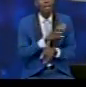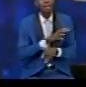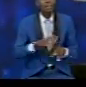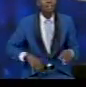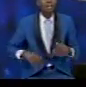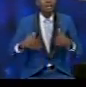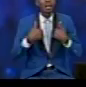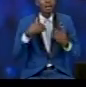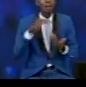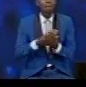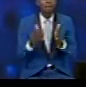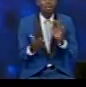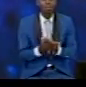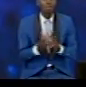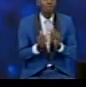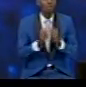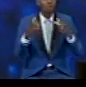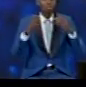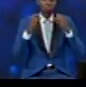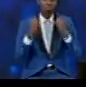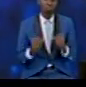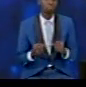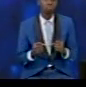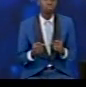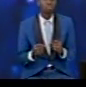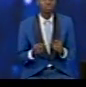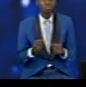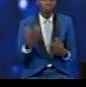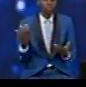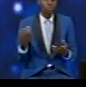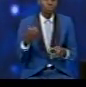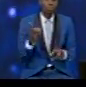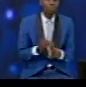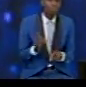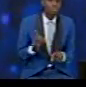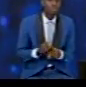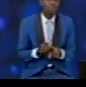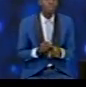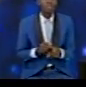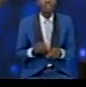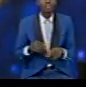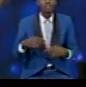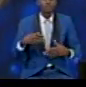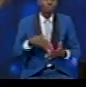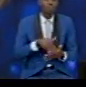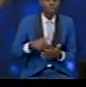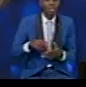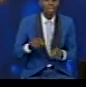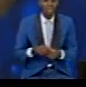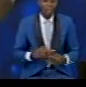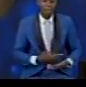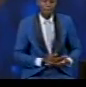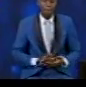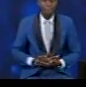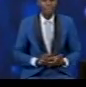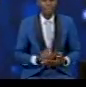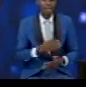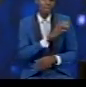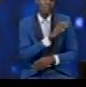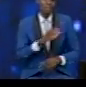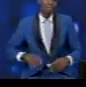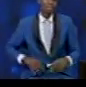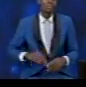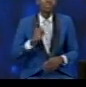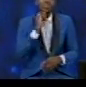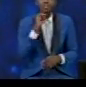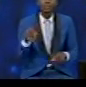become powerless, impotent, like baby Christ. And it's not like